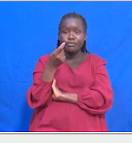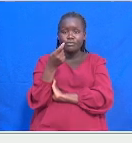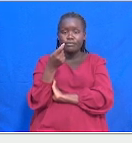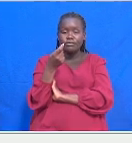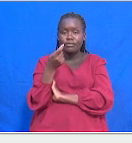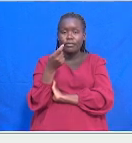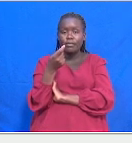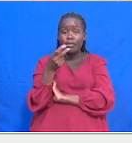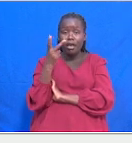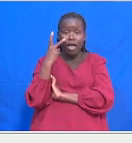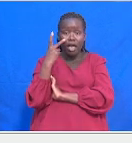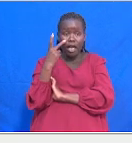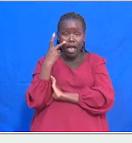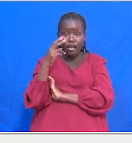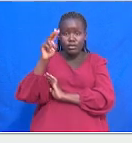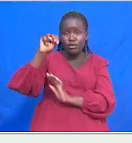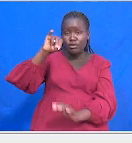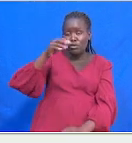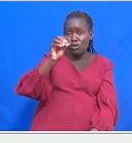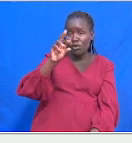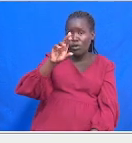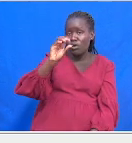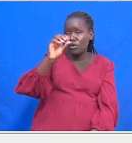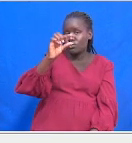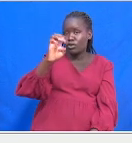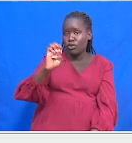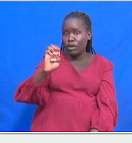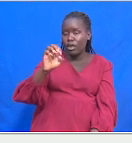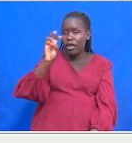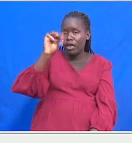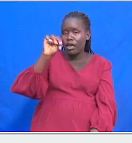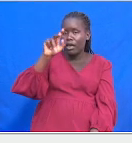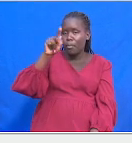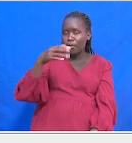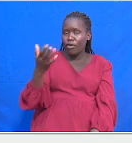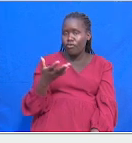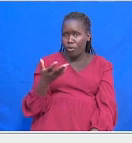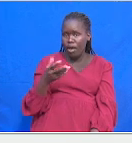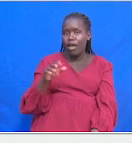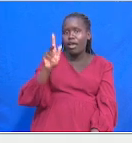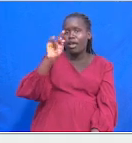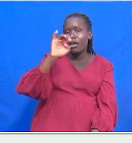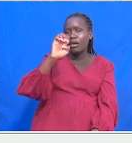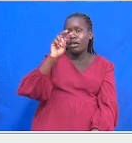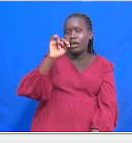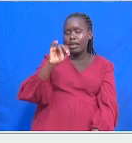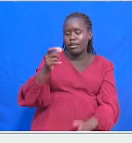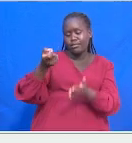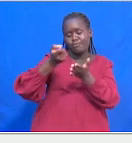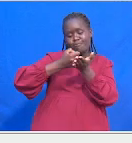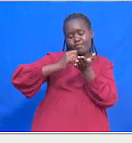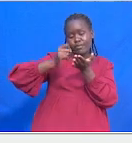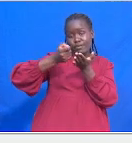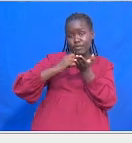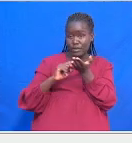I saw the Honorable Njoroge Wainaina, the MP for Keni, signed the notice